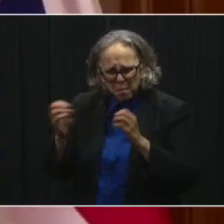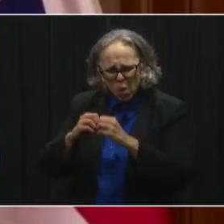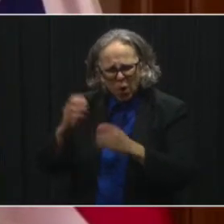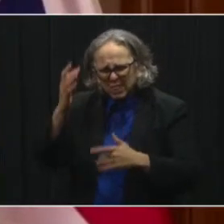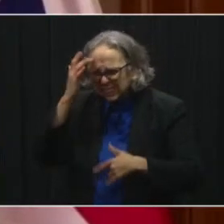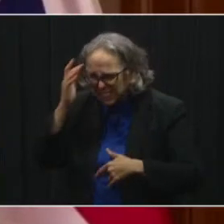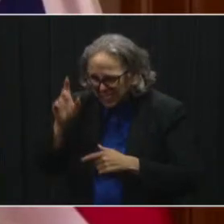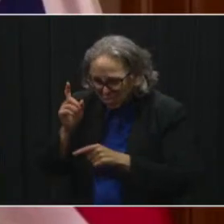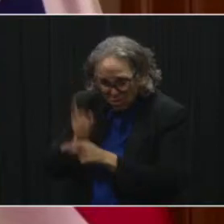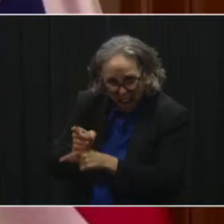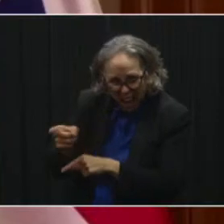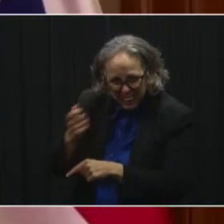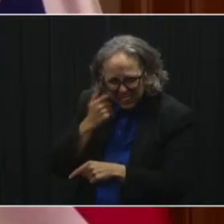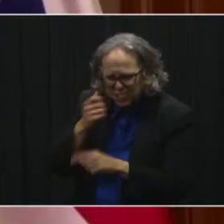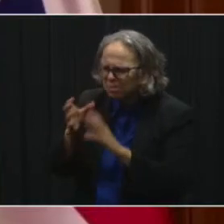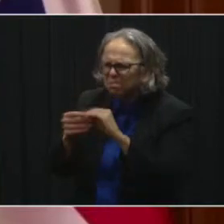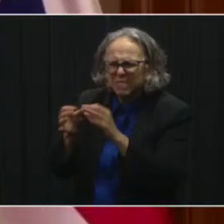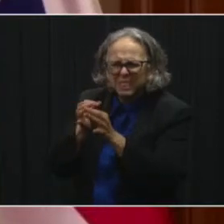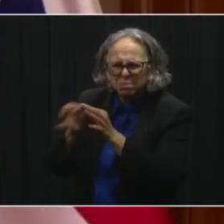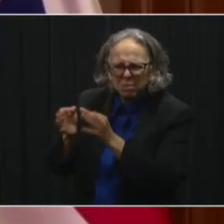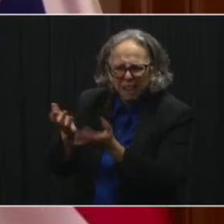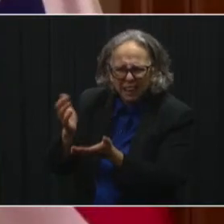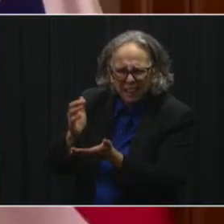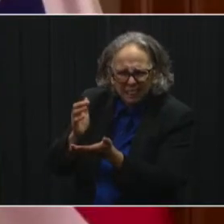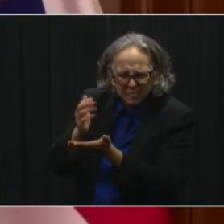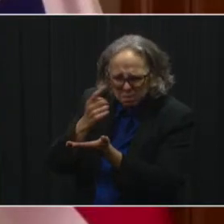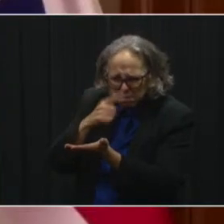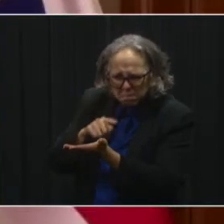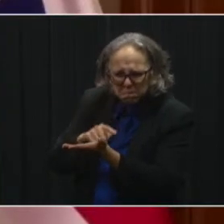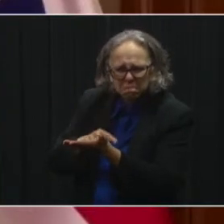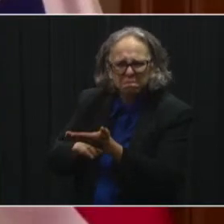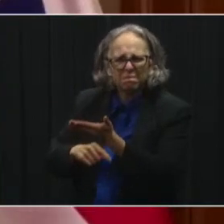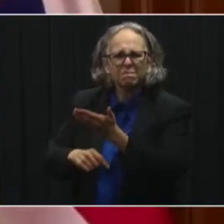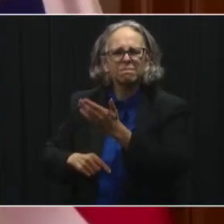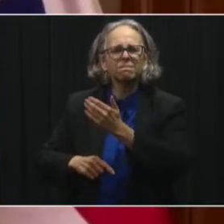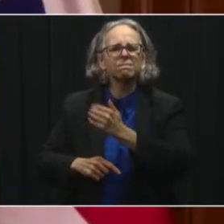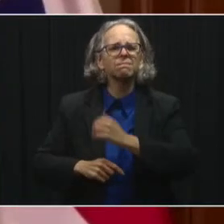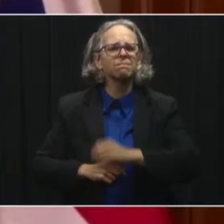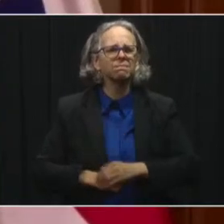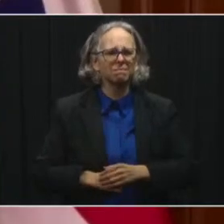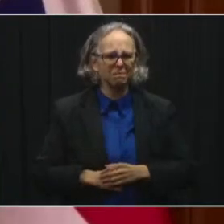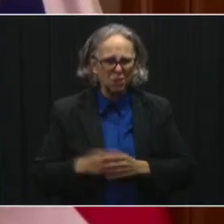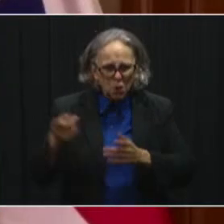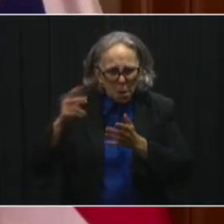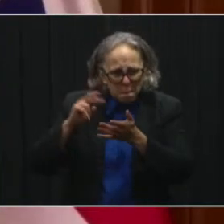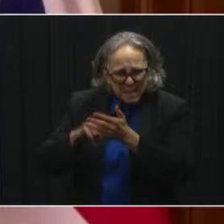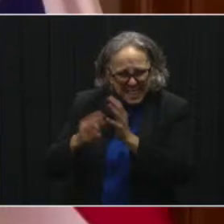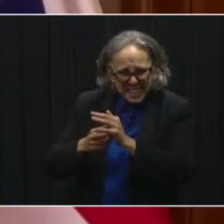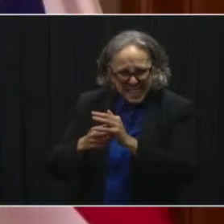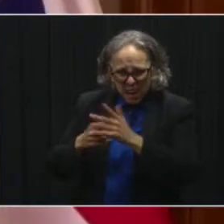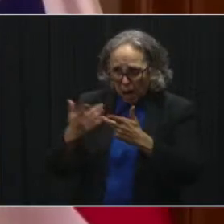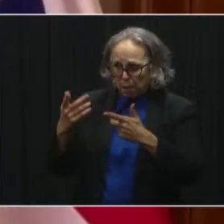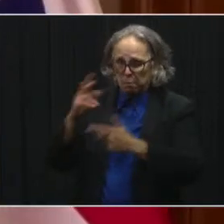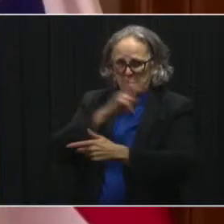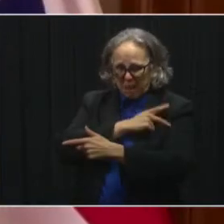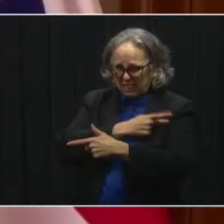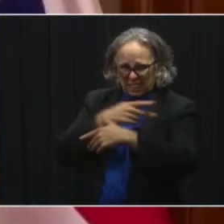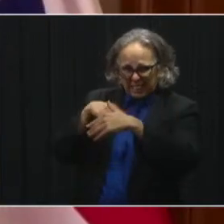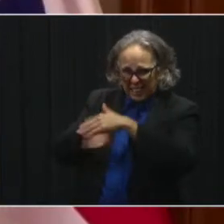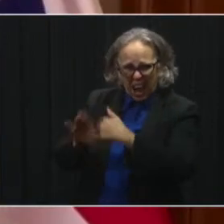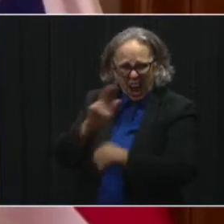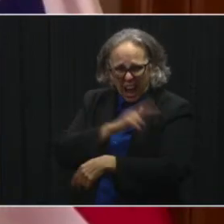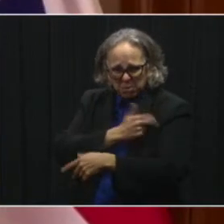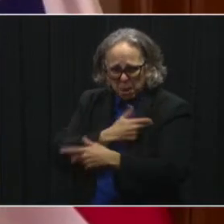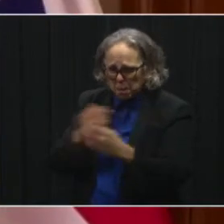Can you explain that? You say they're sicker. I mean, Right. Are they just sicker when they come in, when you get them? How does that?